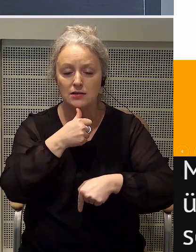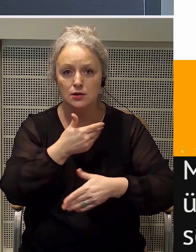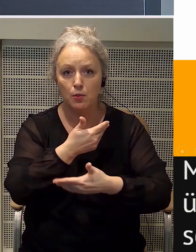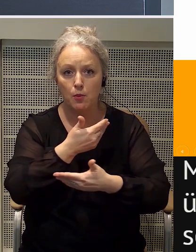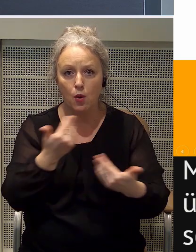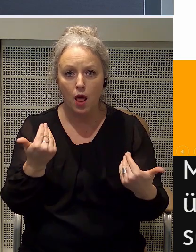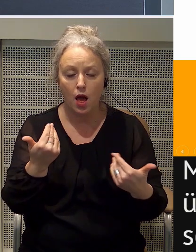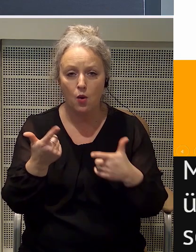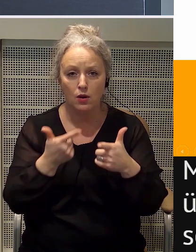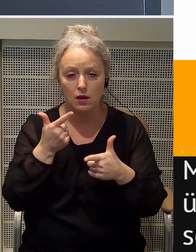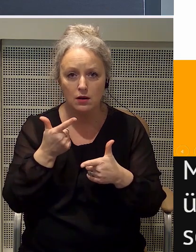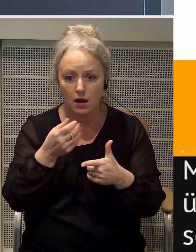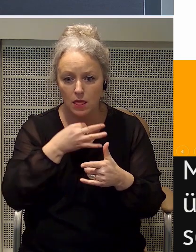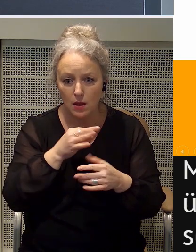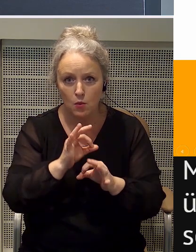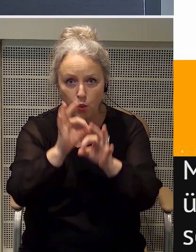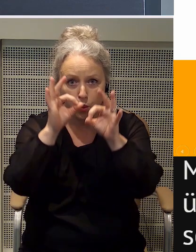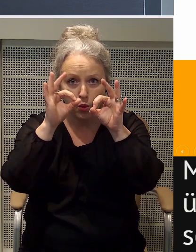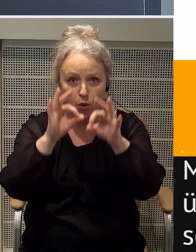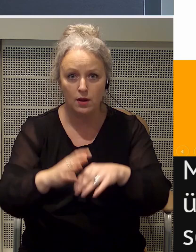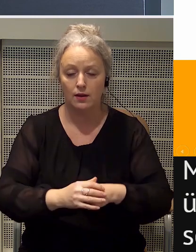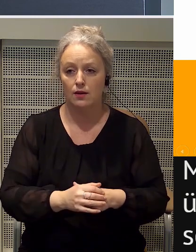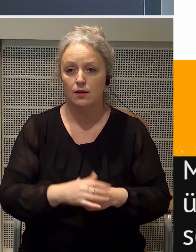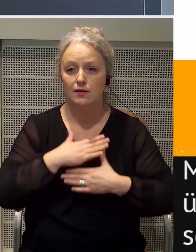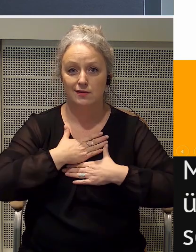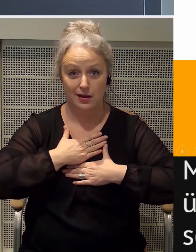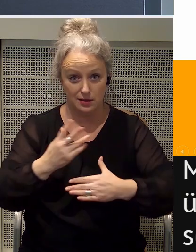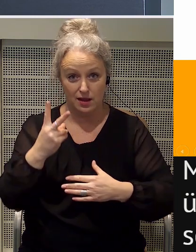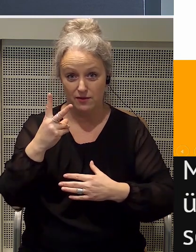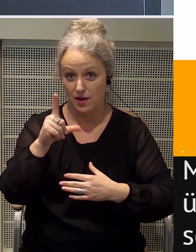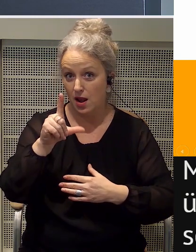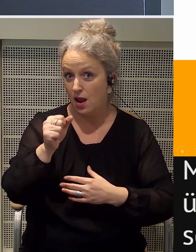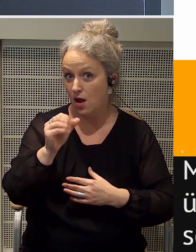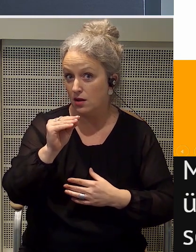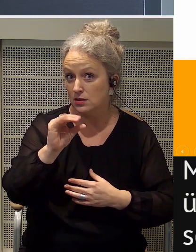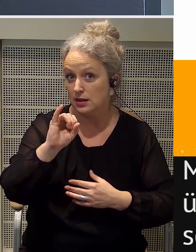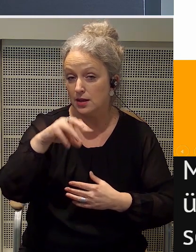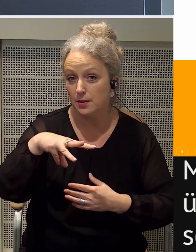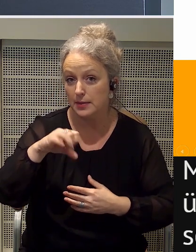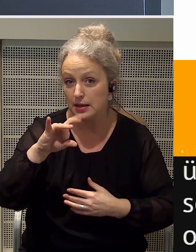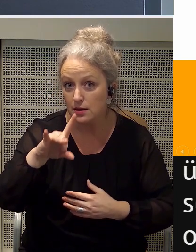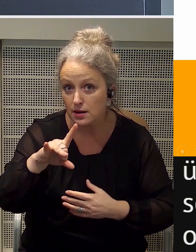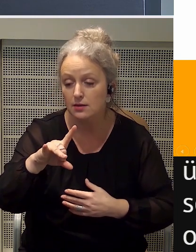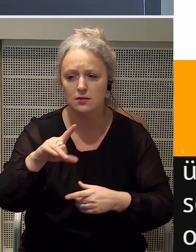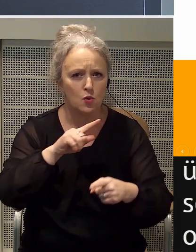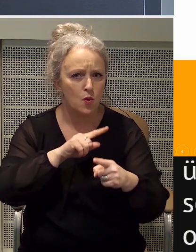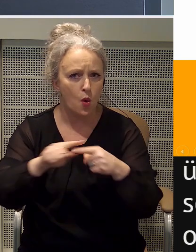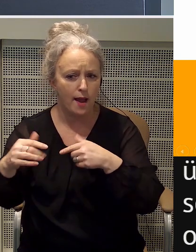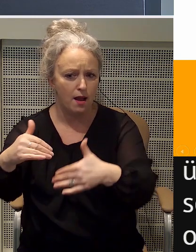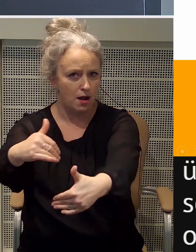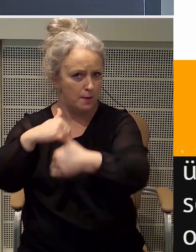But when we made the decision, it turned out that no vials